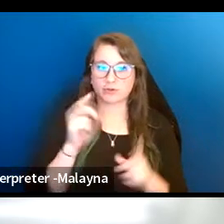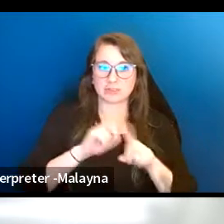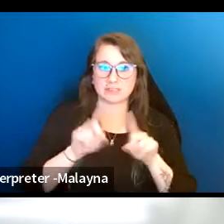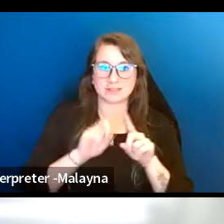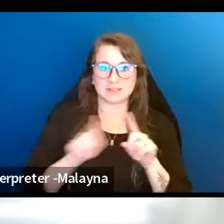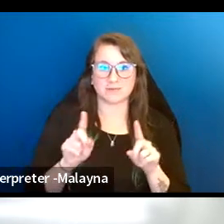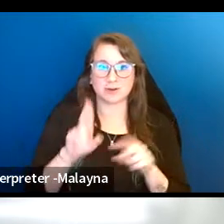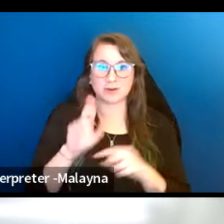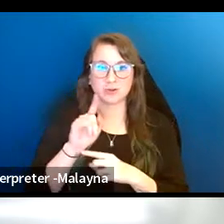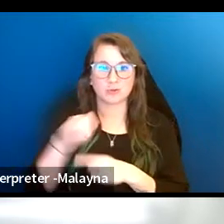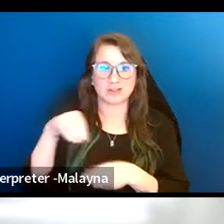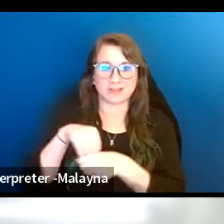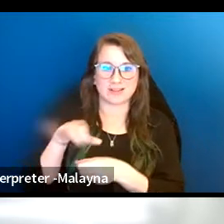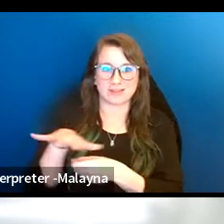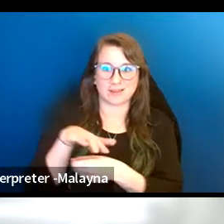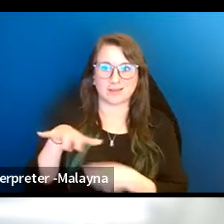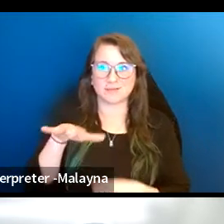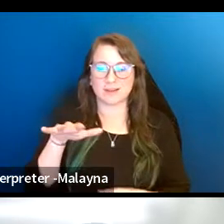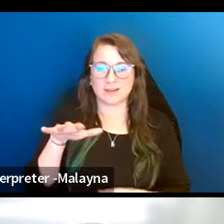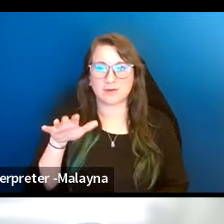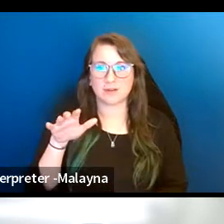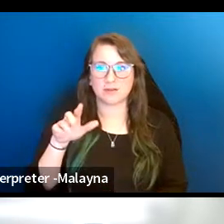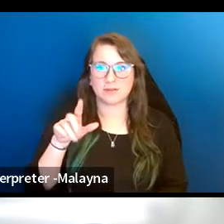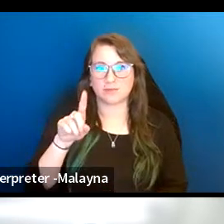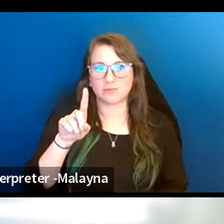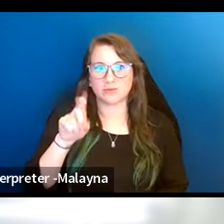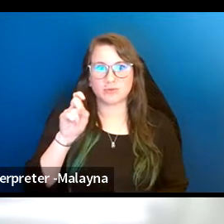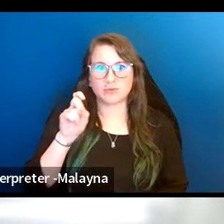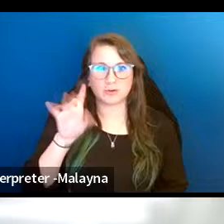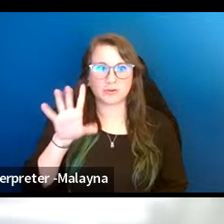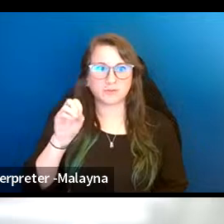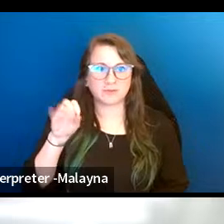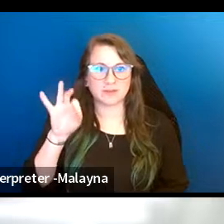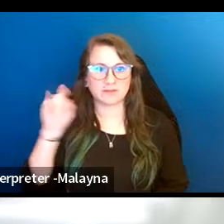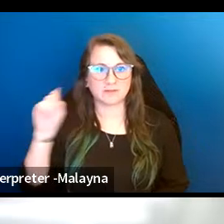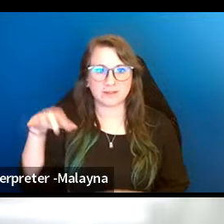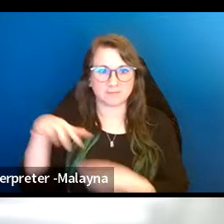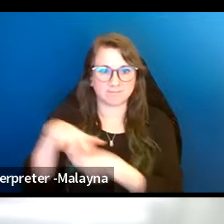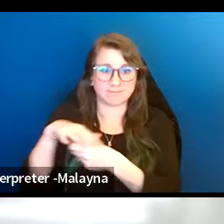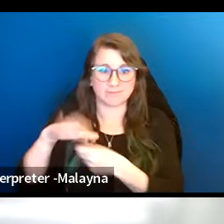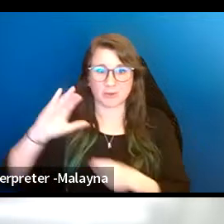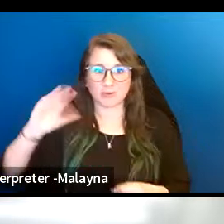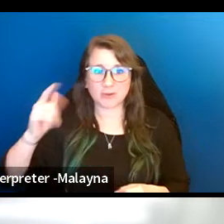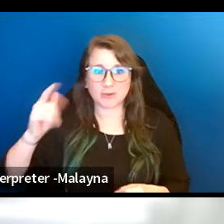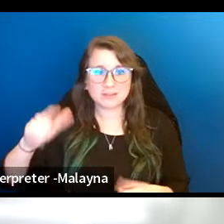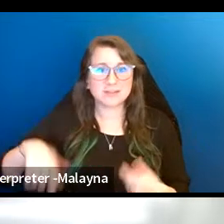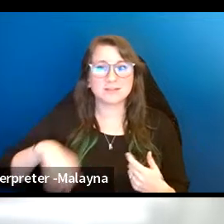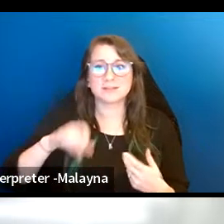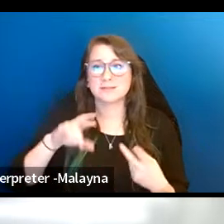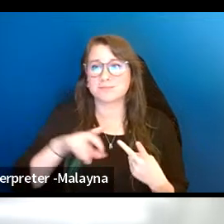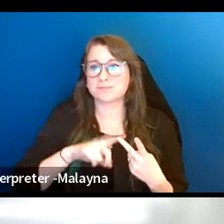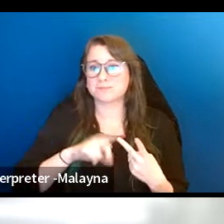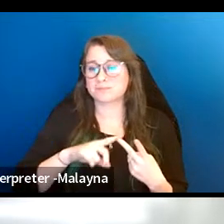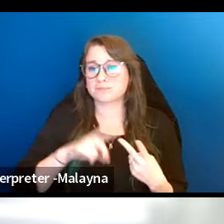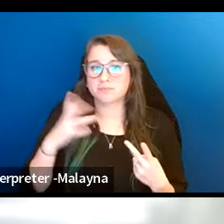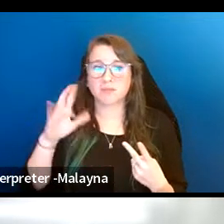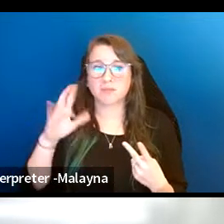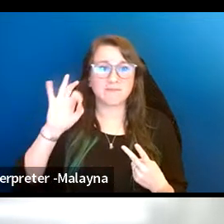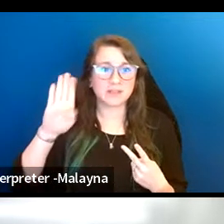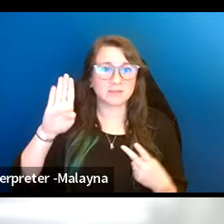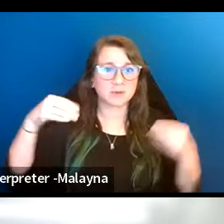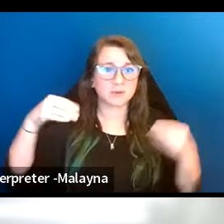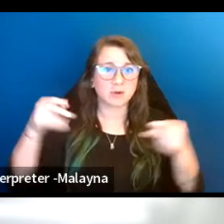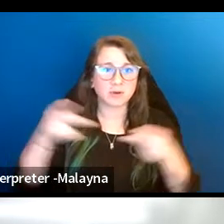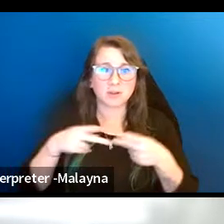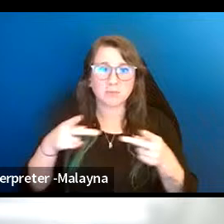rent in that 250-foot radius. Whether you look on Craigslist, whether you look on Facebook